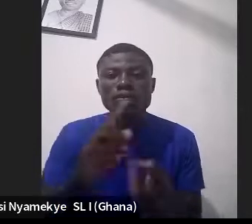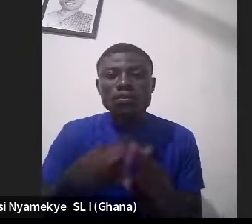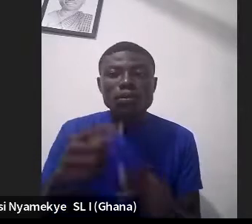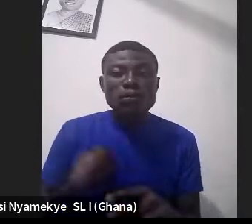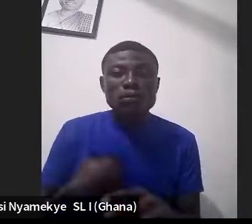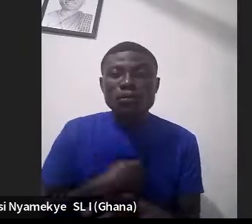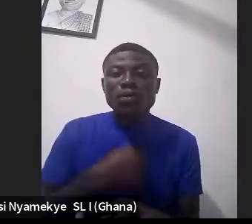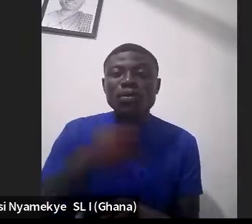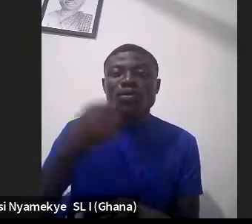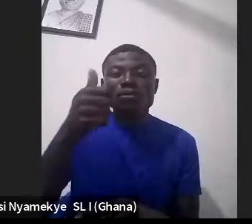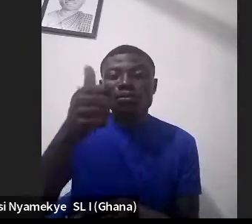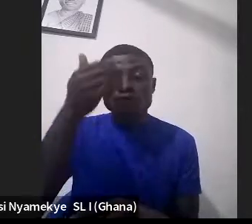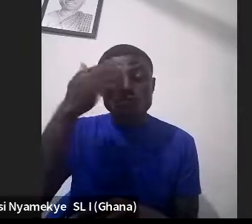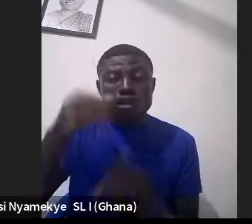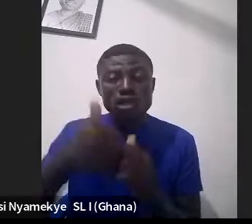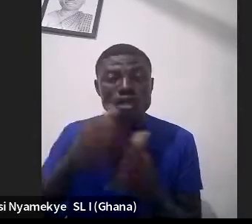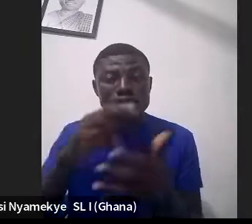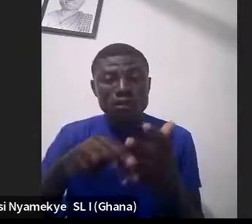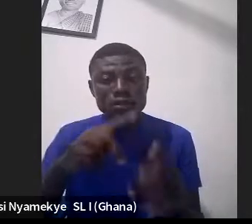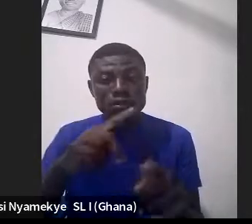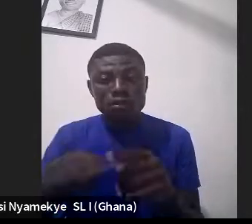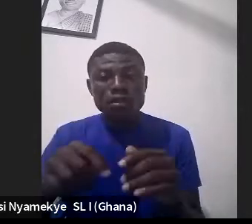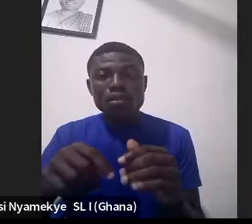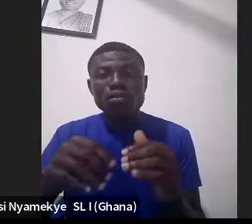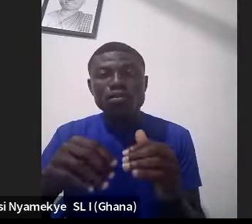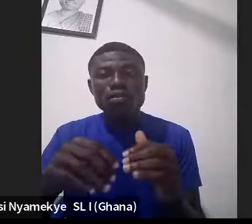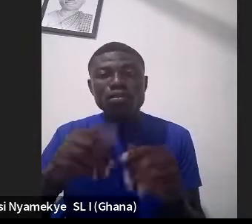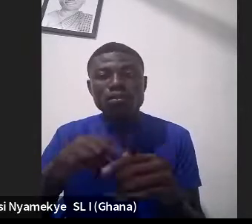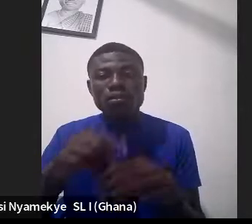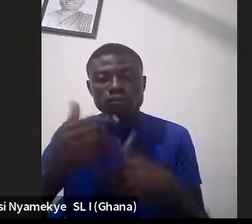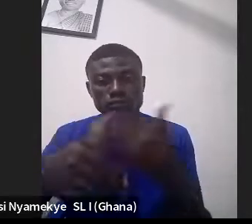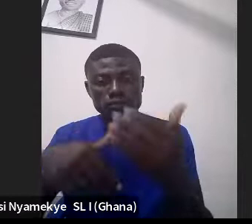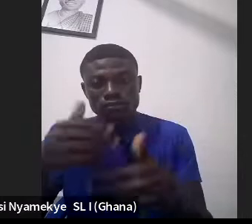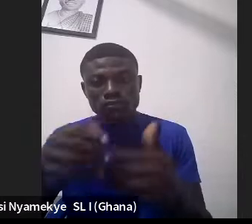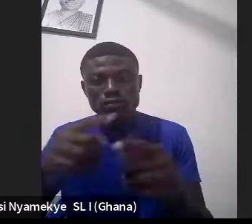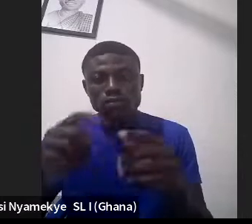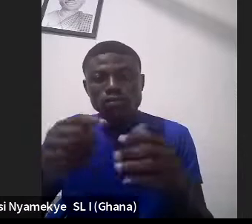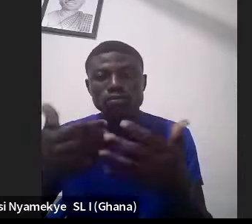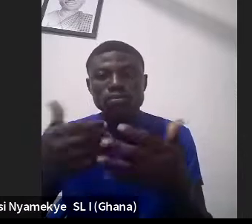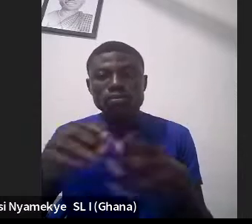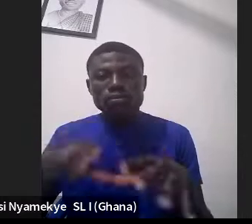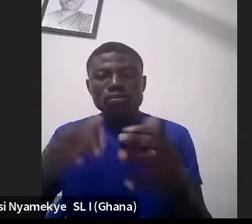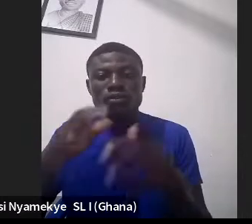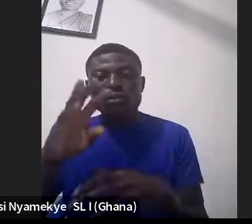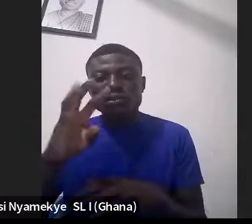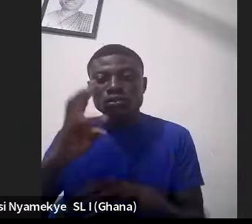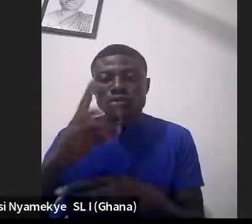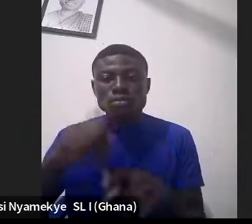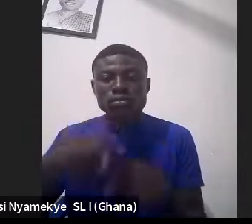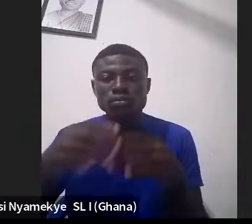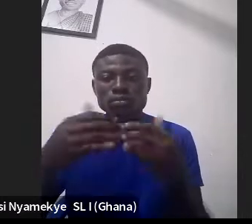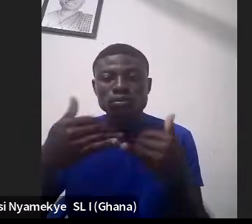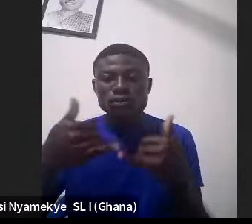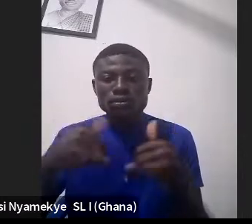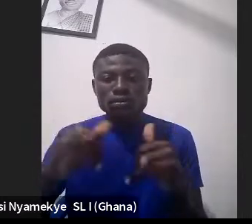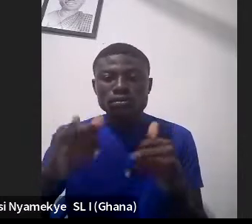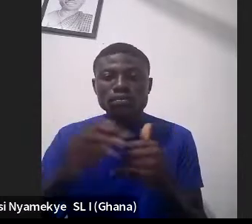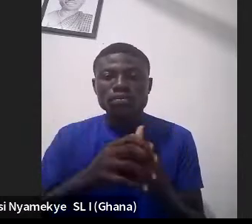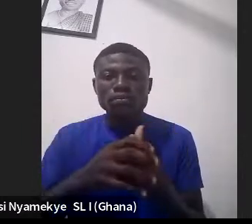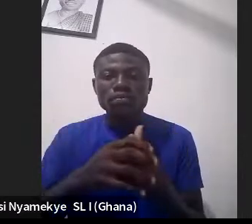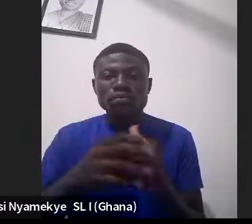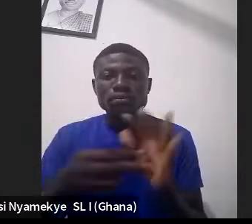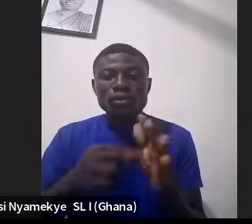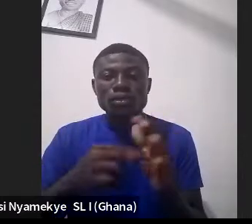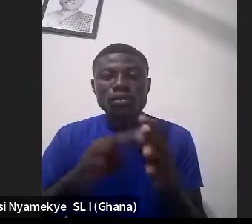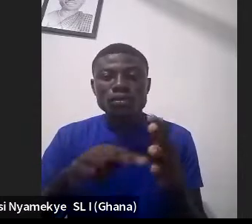read, but he's just not at level. He's supposed to be in grade 6, and he's definitely maybe reading at a grade